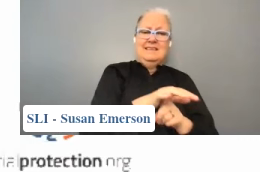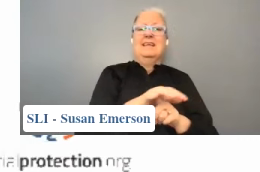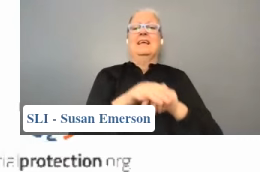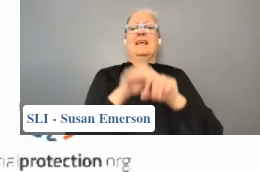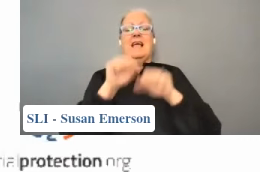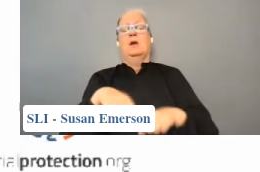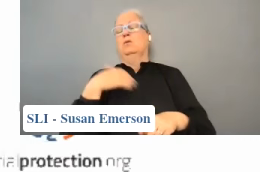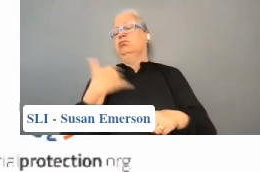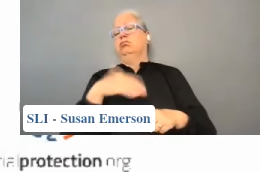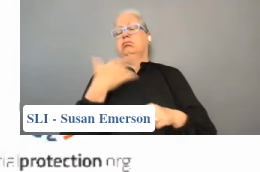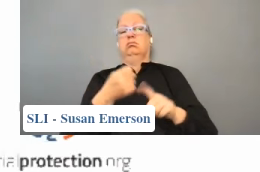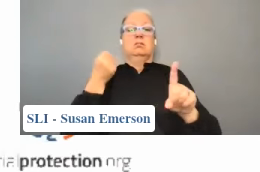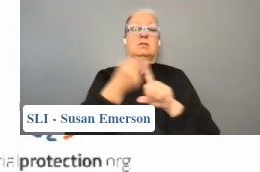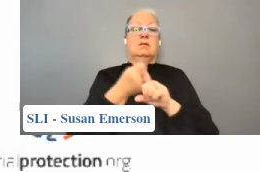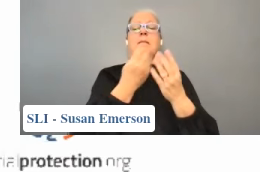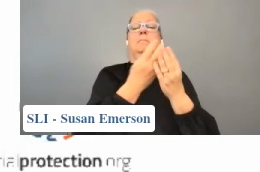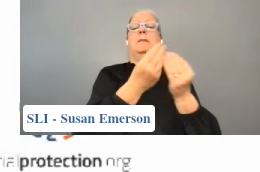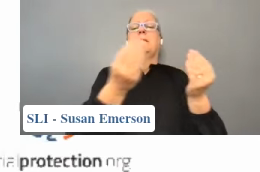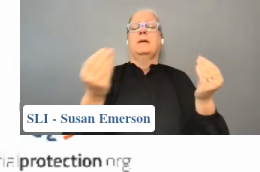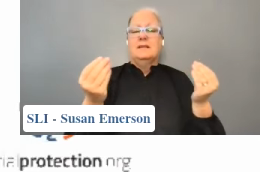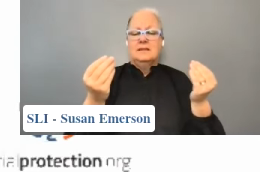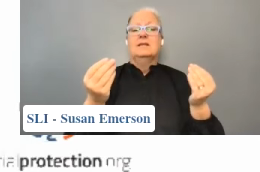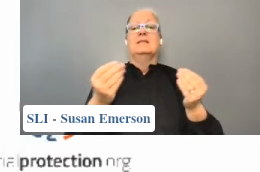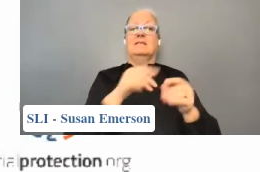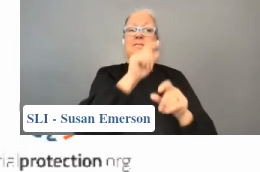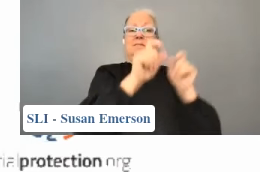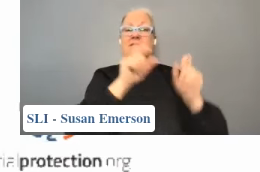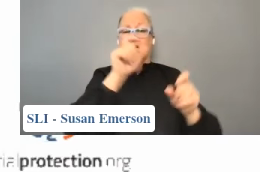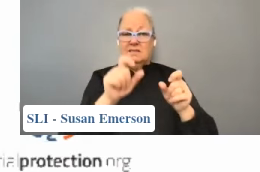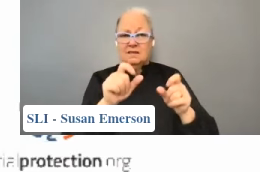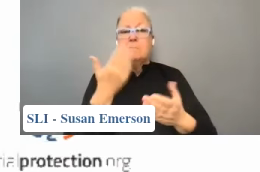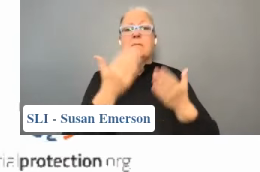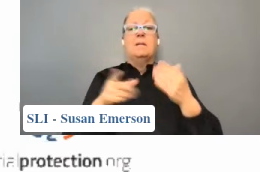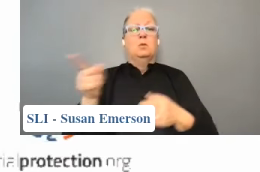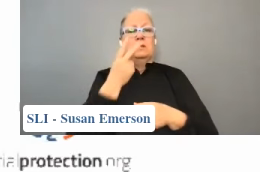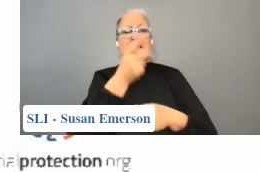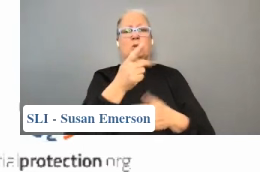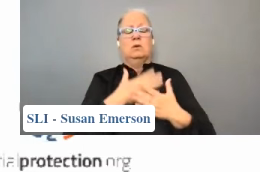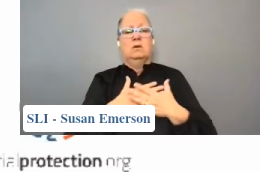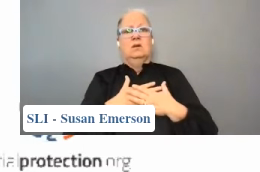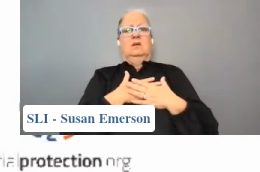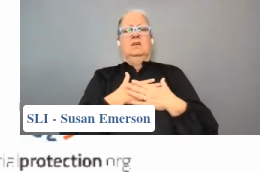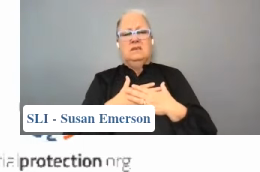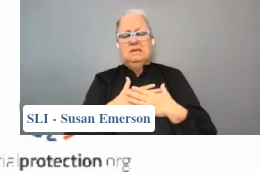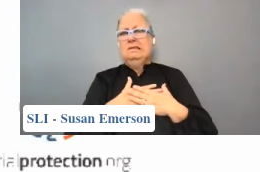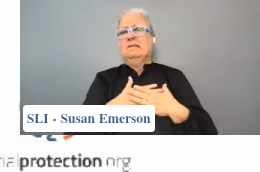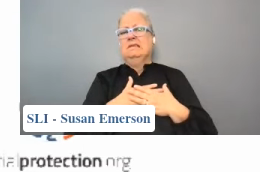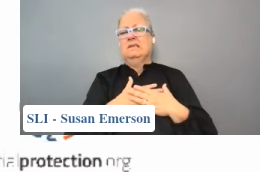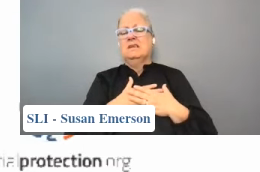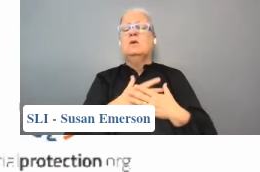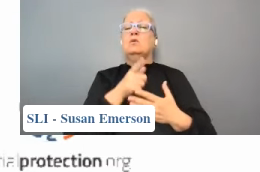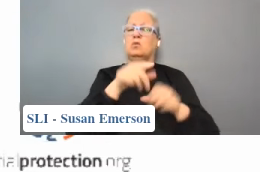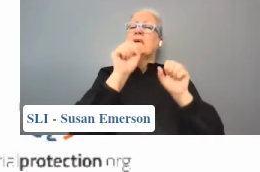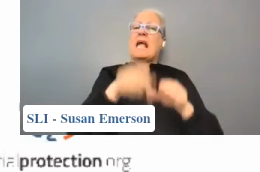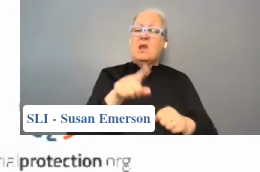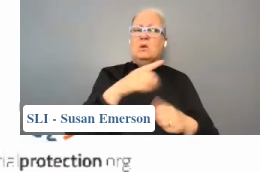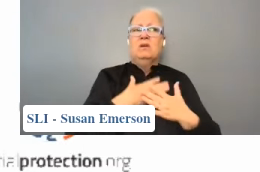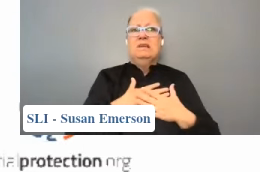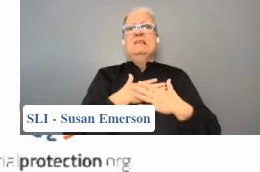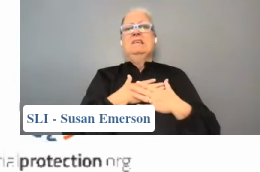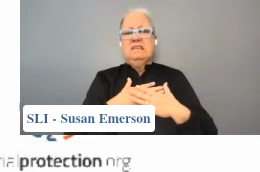the content of this discussion distressing. So if you need a moment, please feel free to step away from this discussion